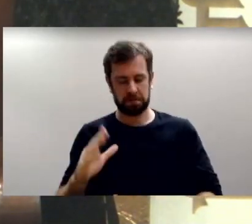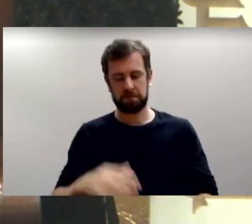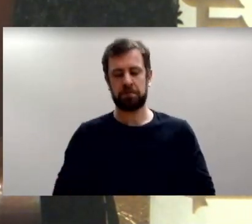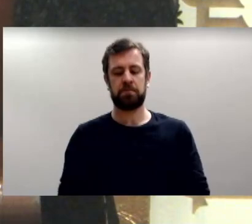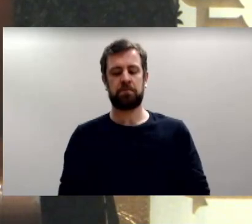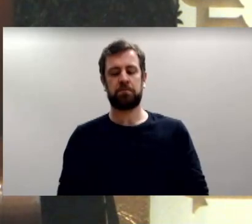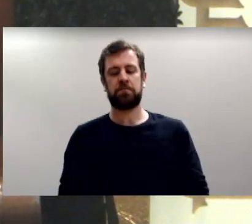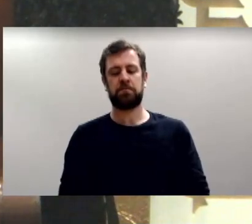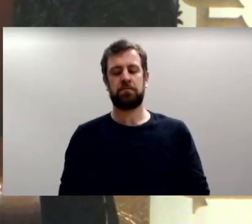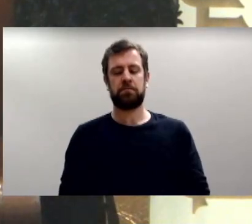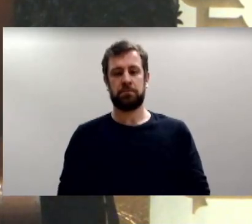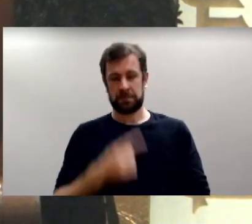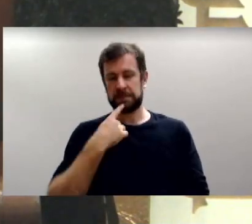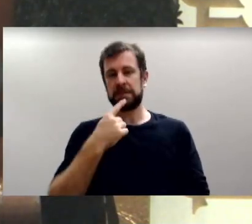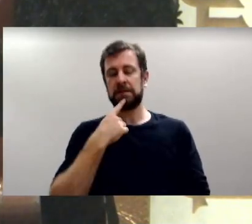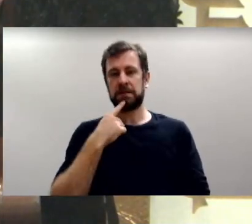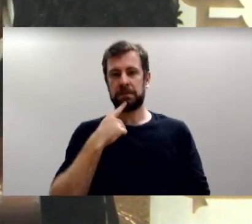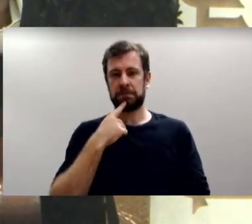Everybody will say it was Masjidul